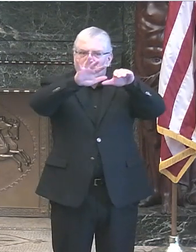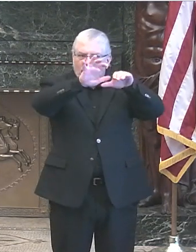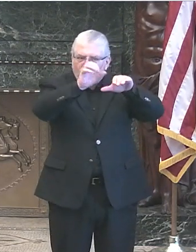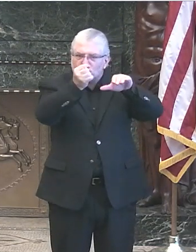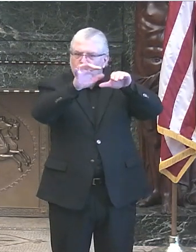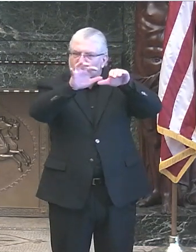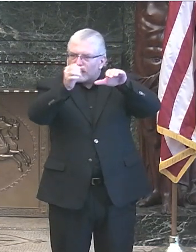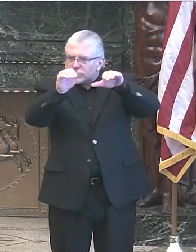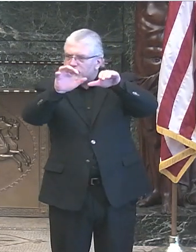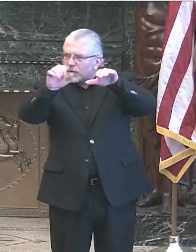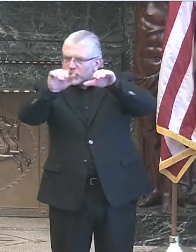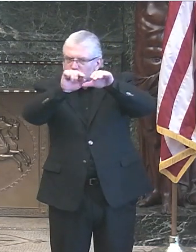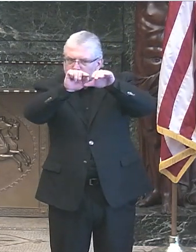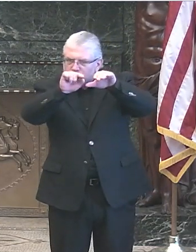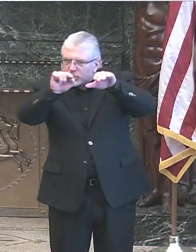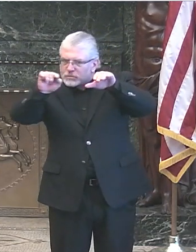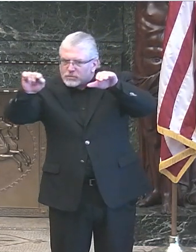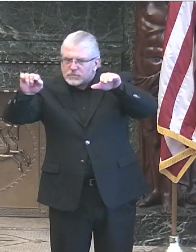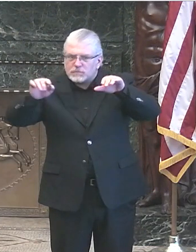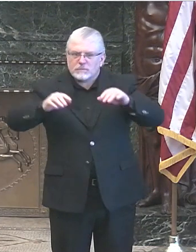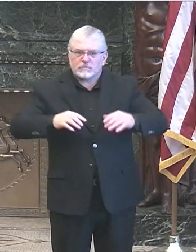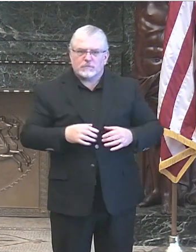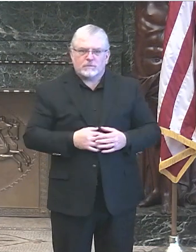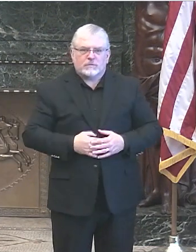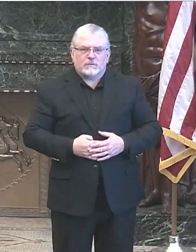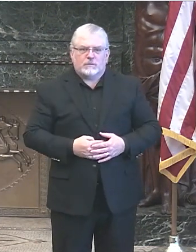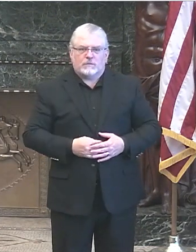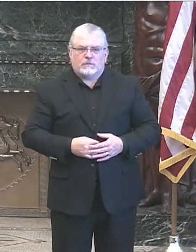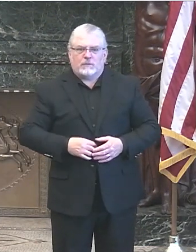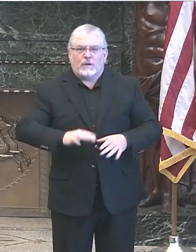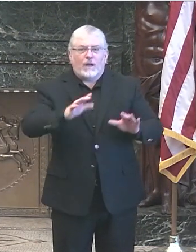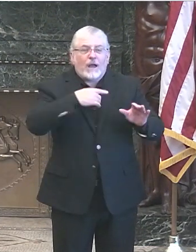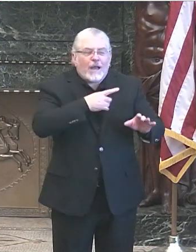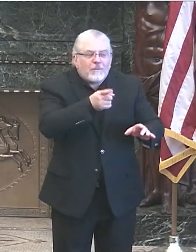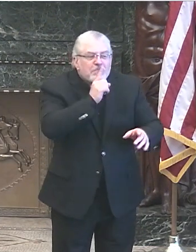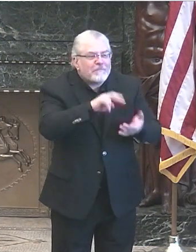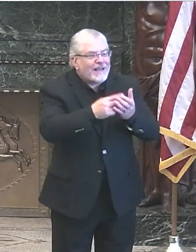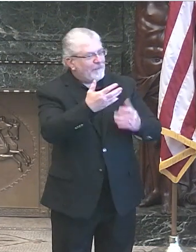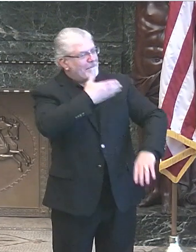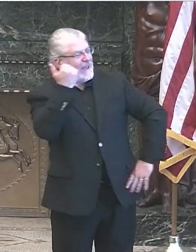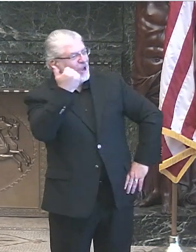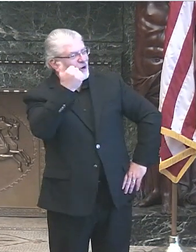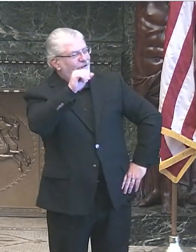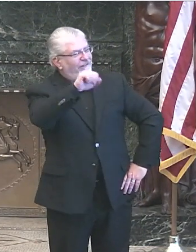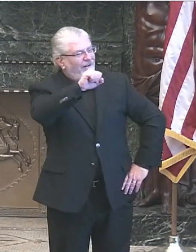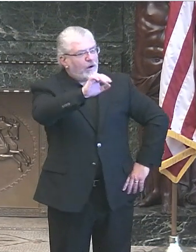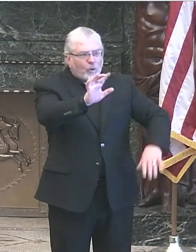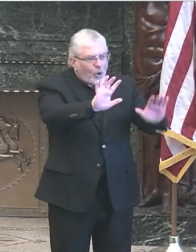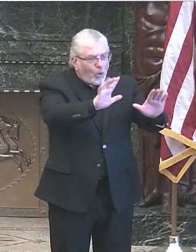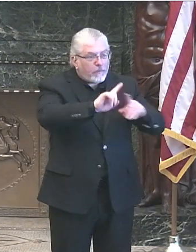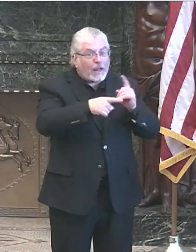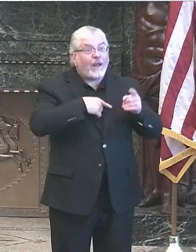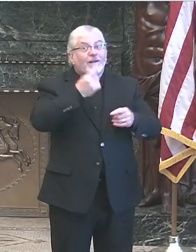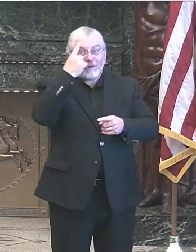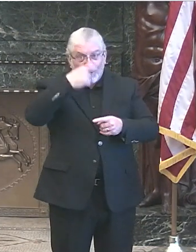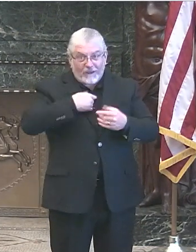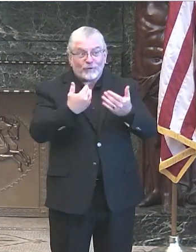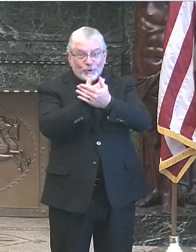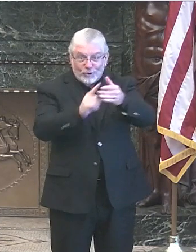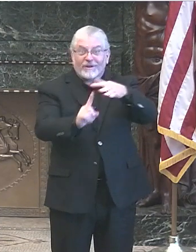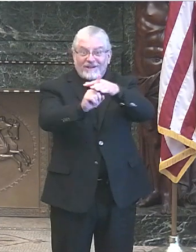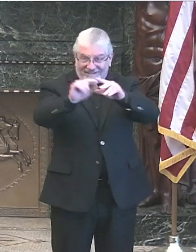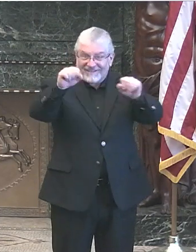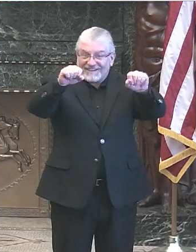slowing. I'm not saying it's turning around. I'm not even saying that it's becoming plateauing, but the growth is slowing. Okay, thank you.